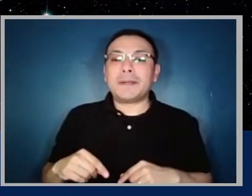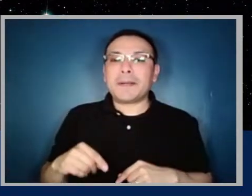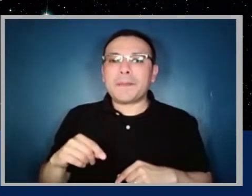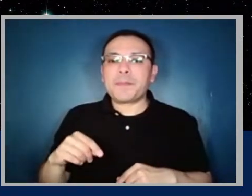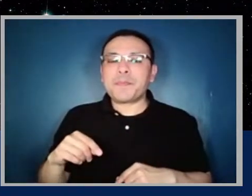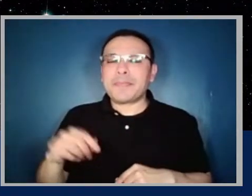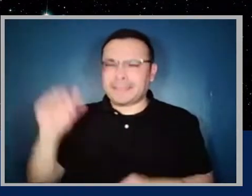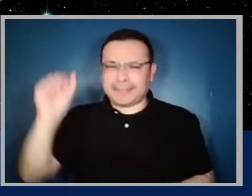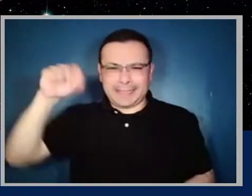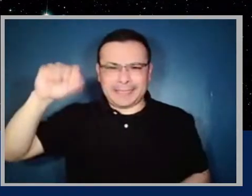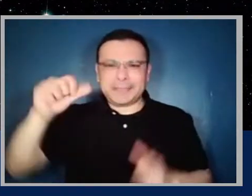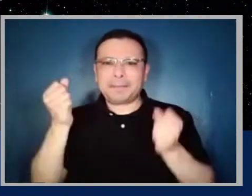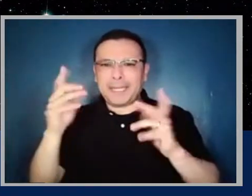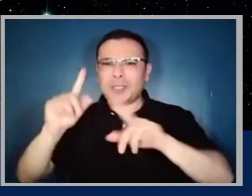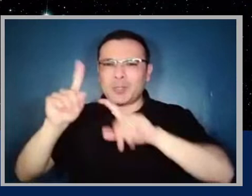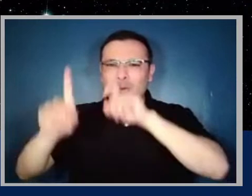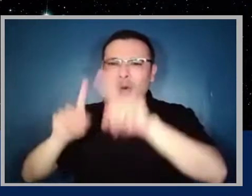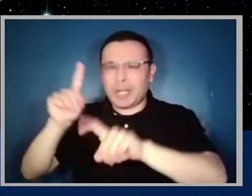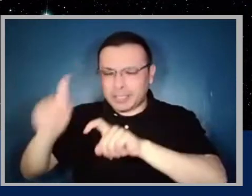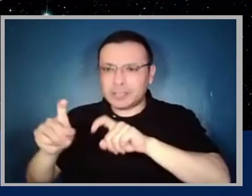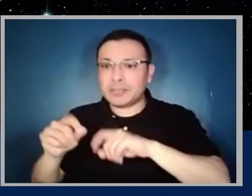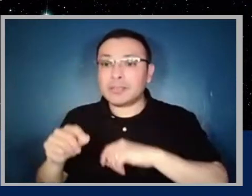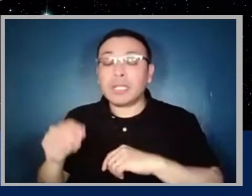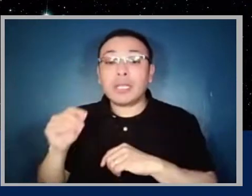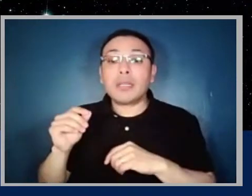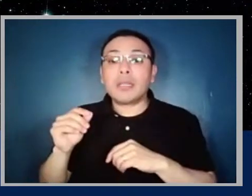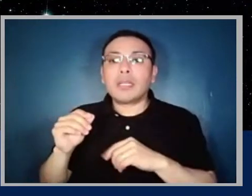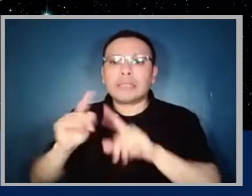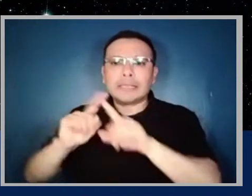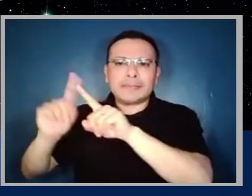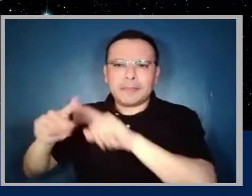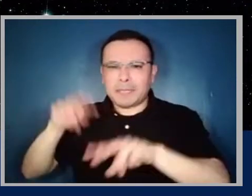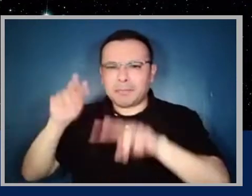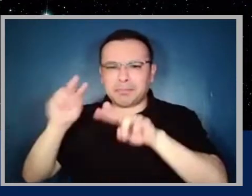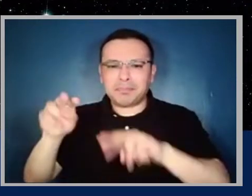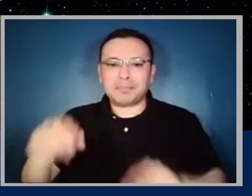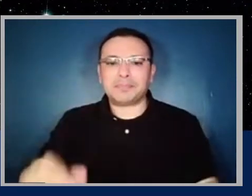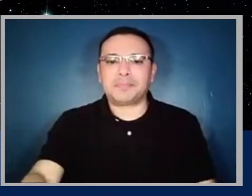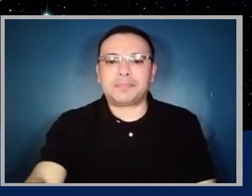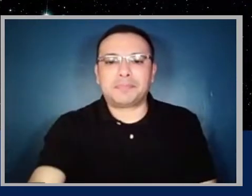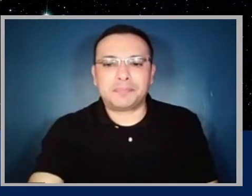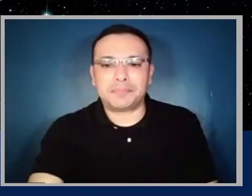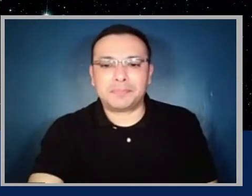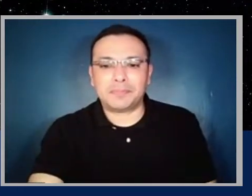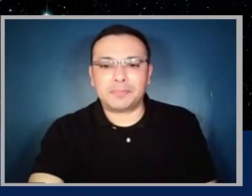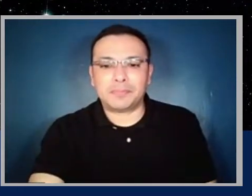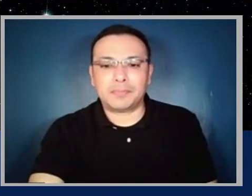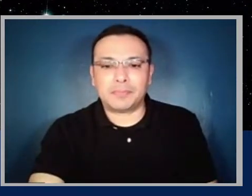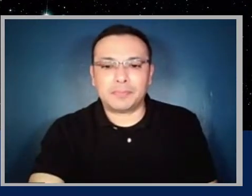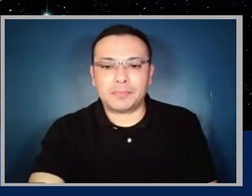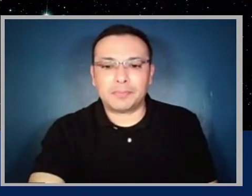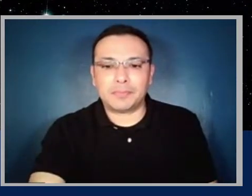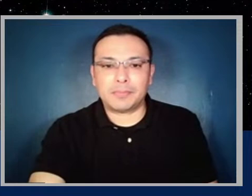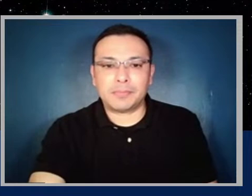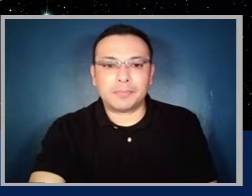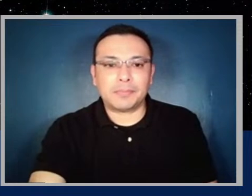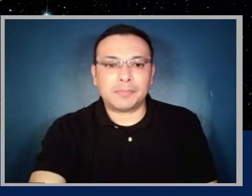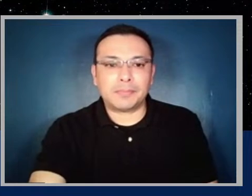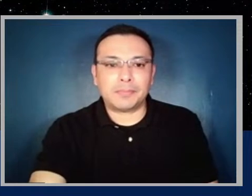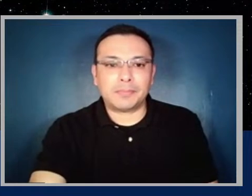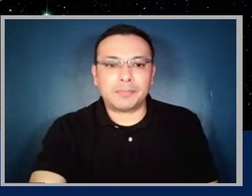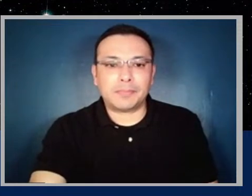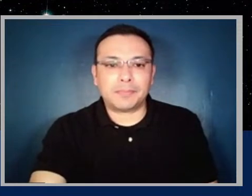show. But we have lots of different questions. Let me grab some of these real quick. I have way too many windows open